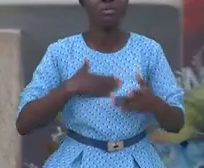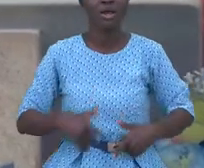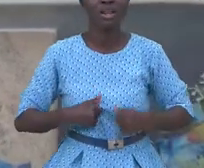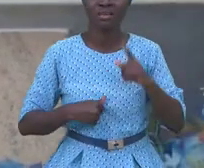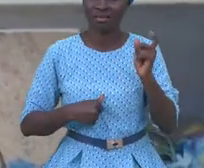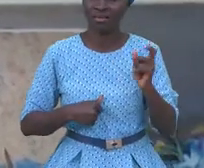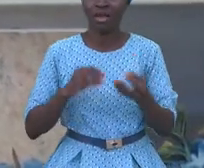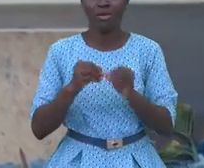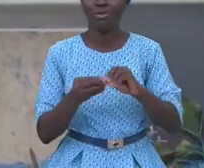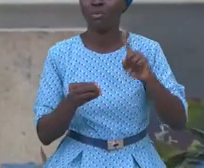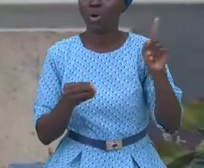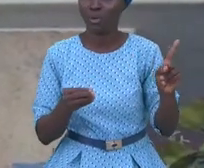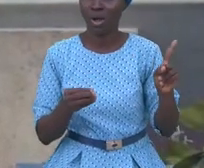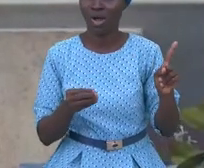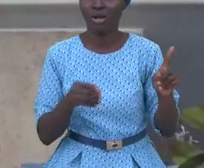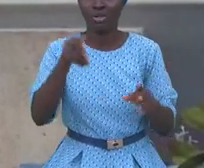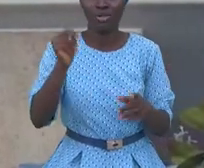one, explore.